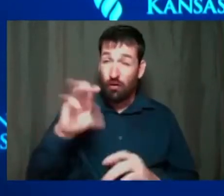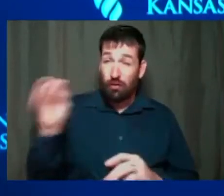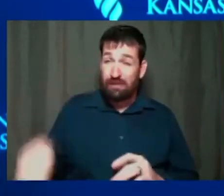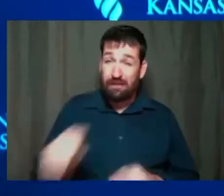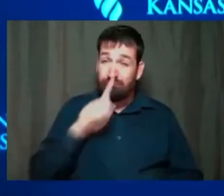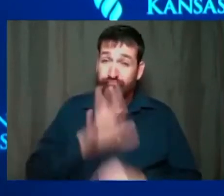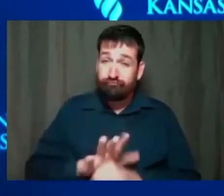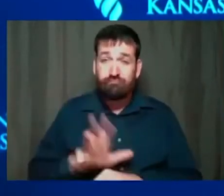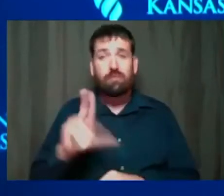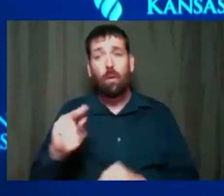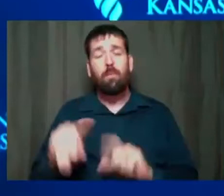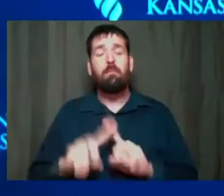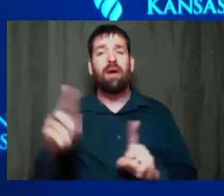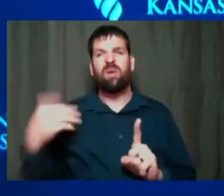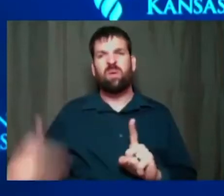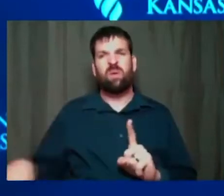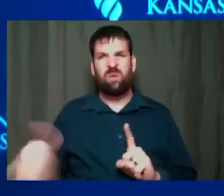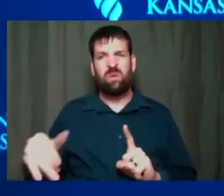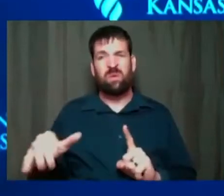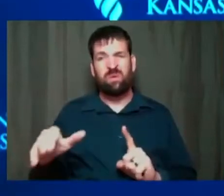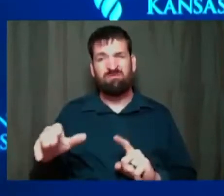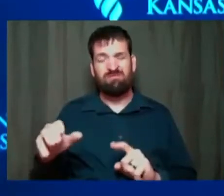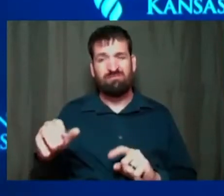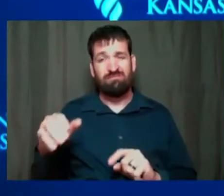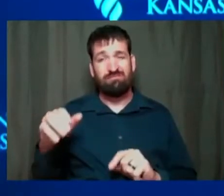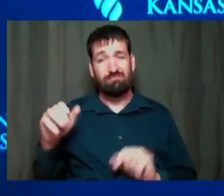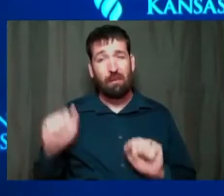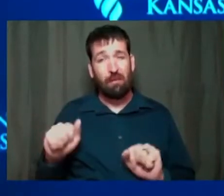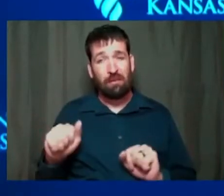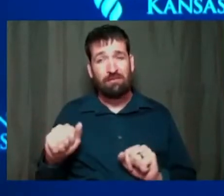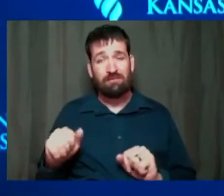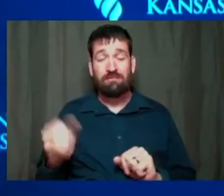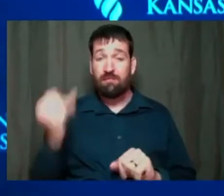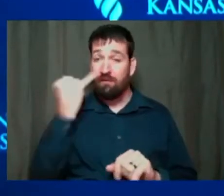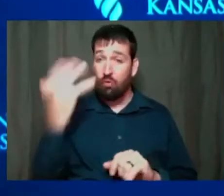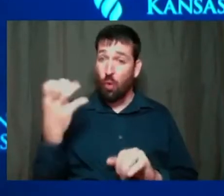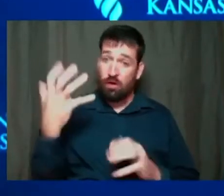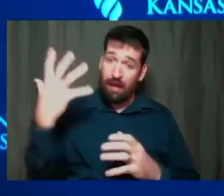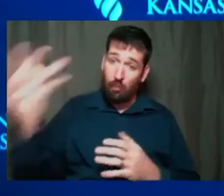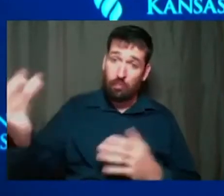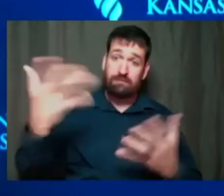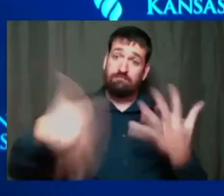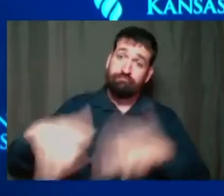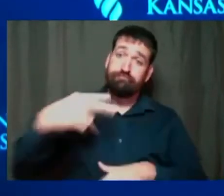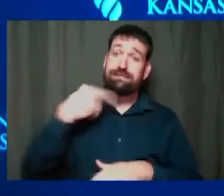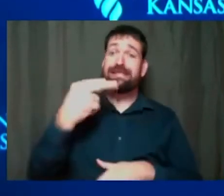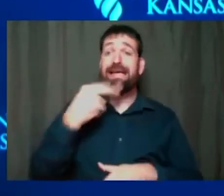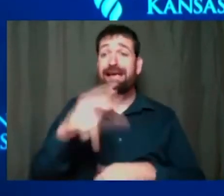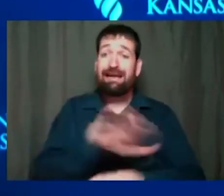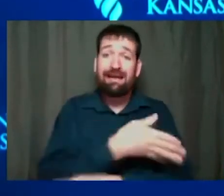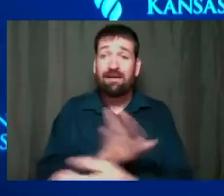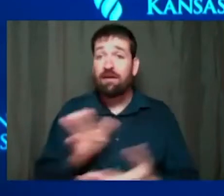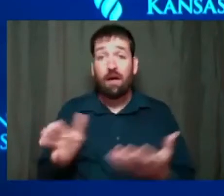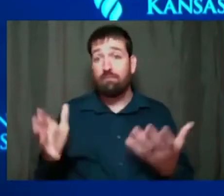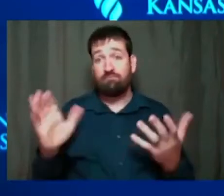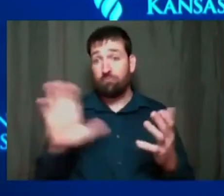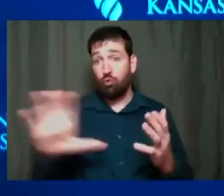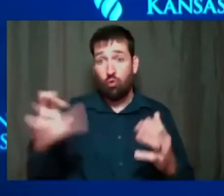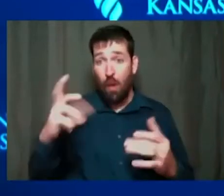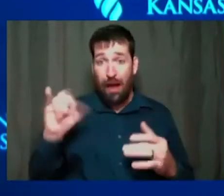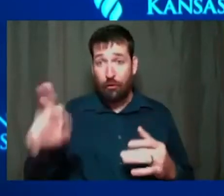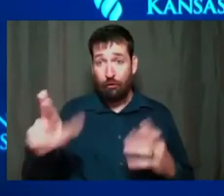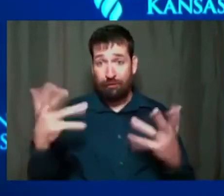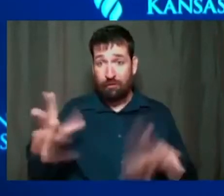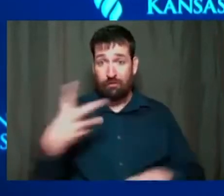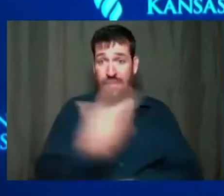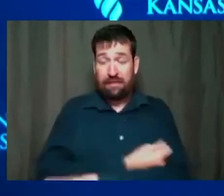odds are really in your favor. Yeah. And if that's who you are and you want to go out and sing and your choir is fully vaccinated, I'm like, I think you probably ought to go out and sing. But